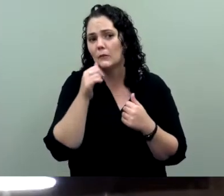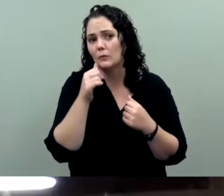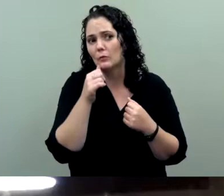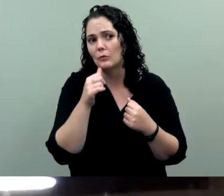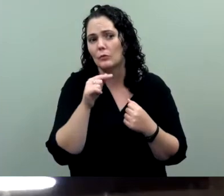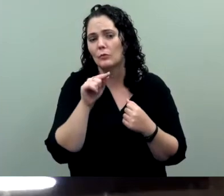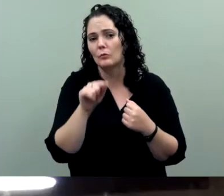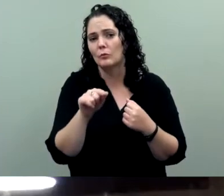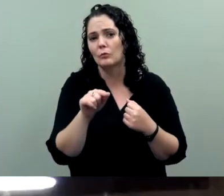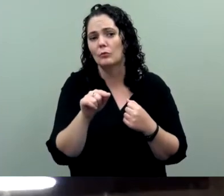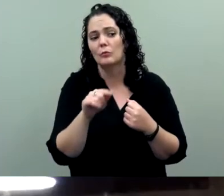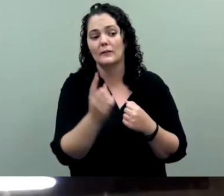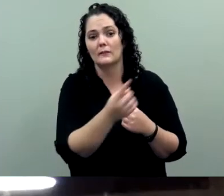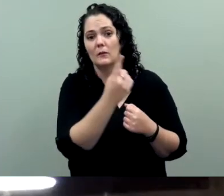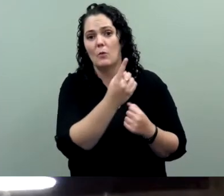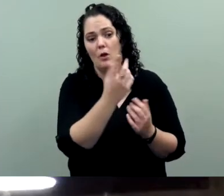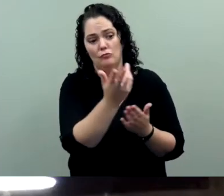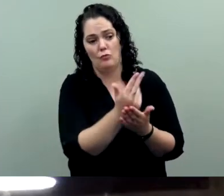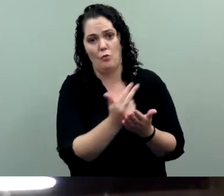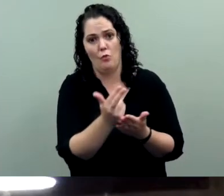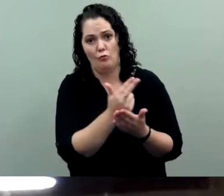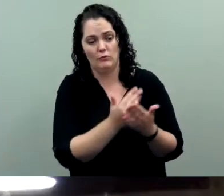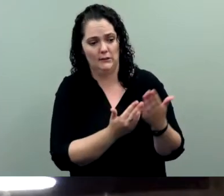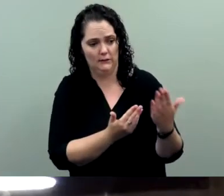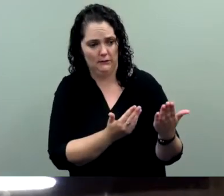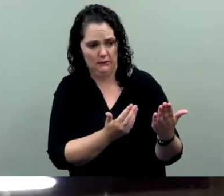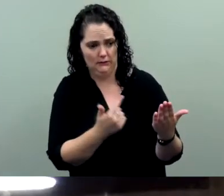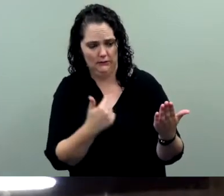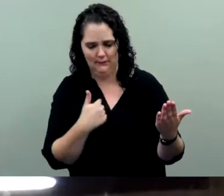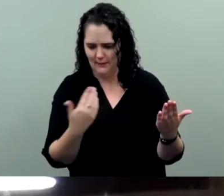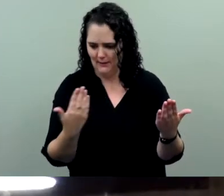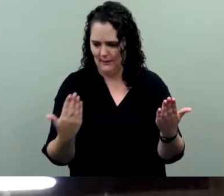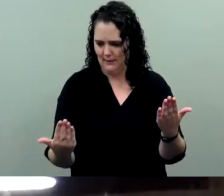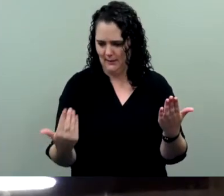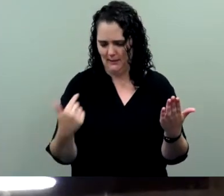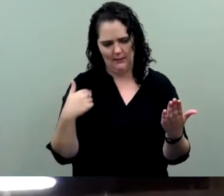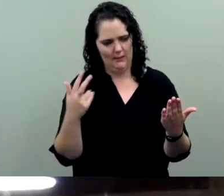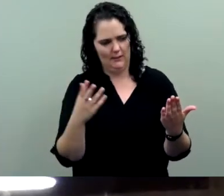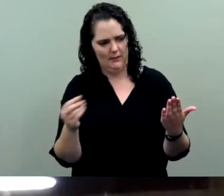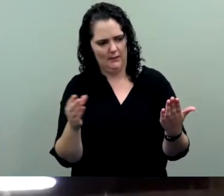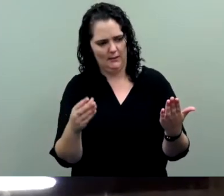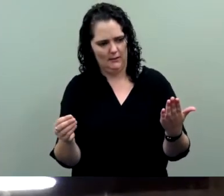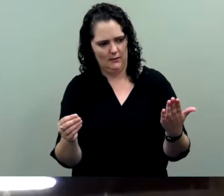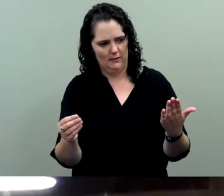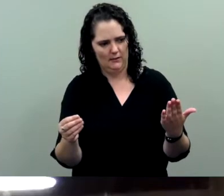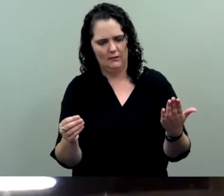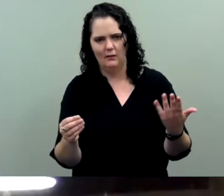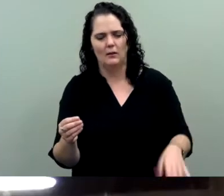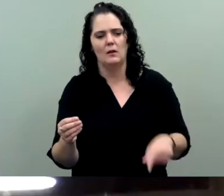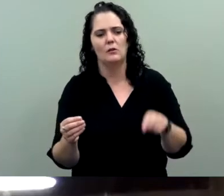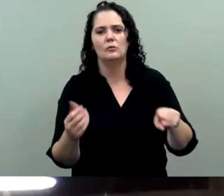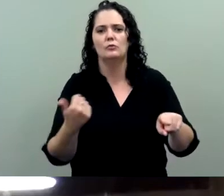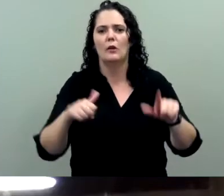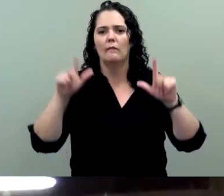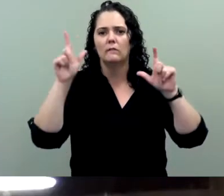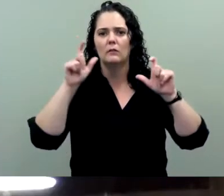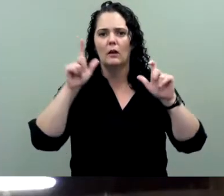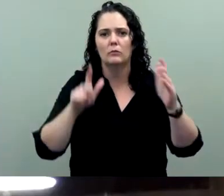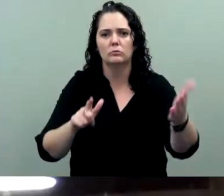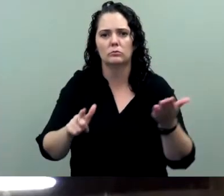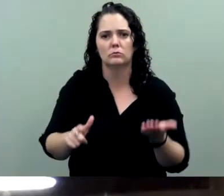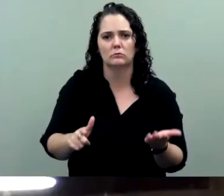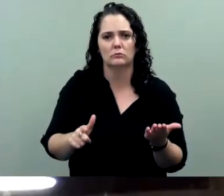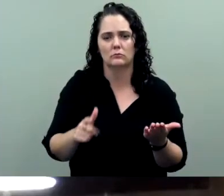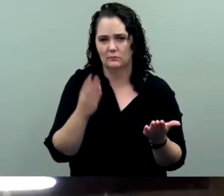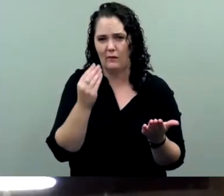working from a drawing. There are a lot of people who think it's very different when you draw from a photograph instead of drawing from life. And so you even get like the big